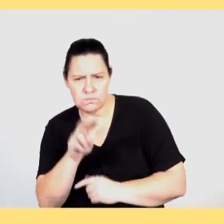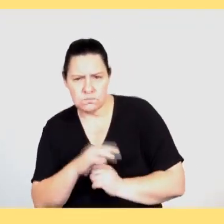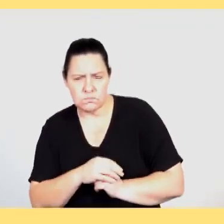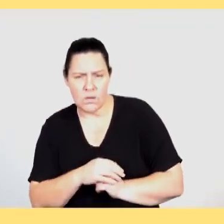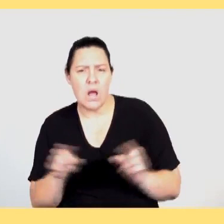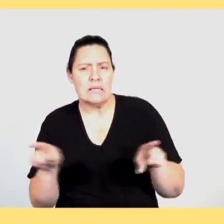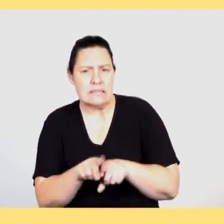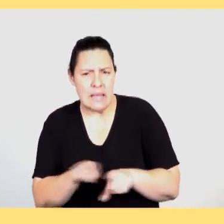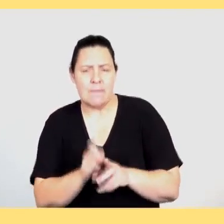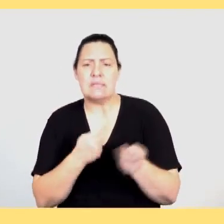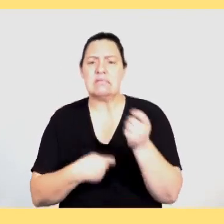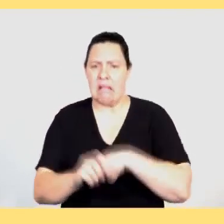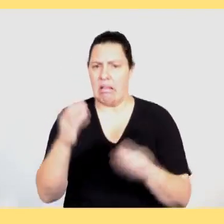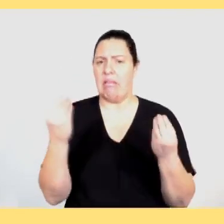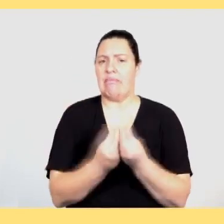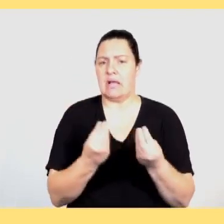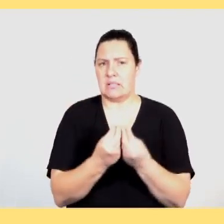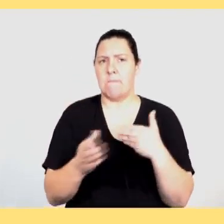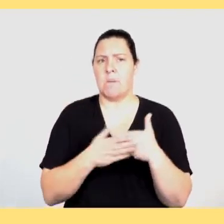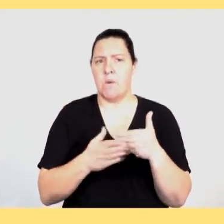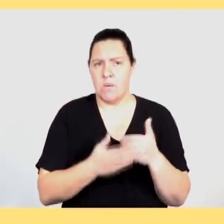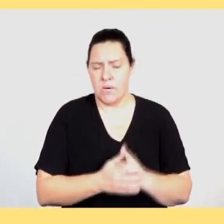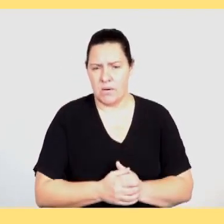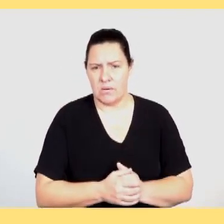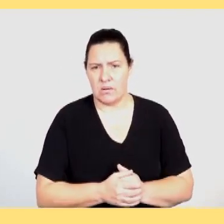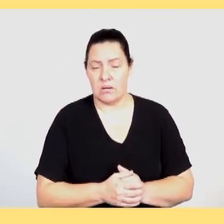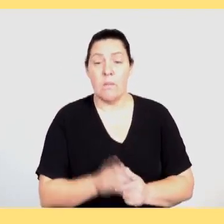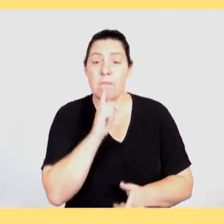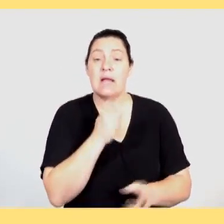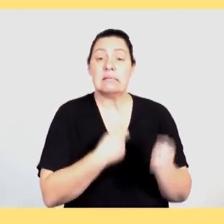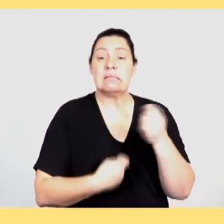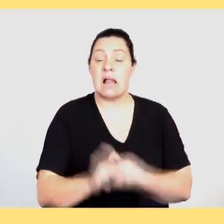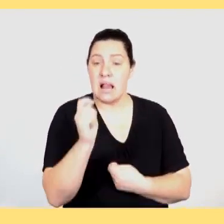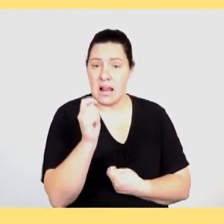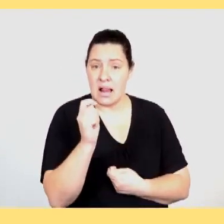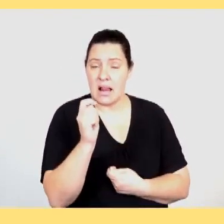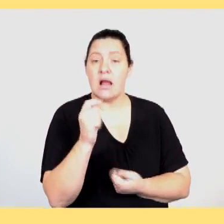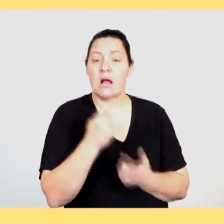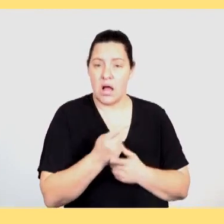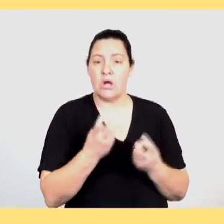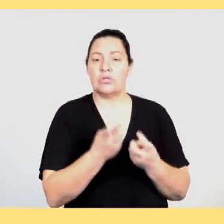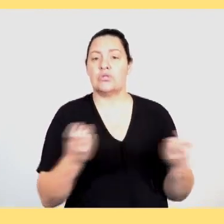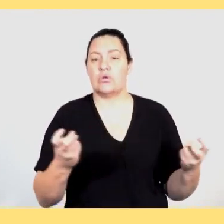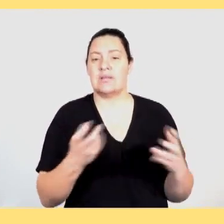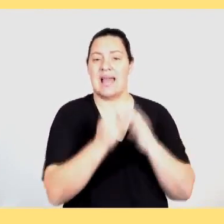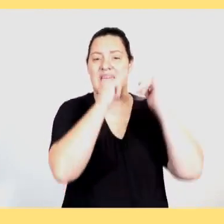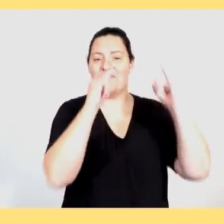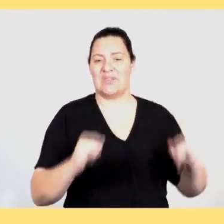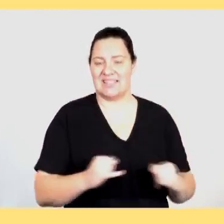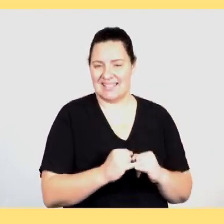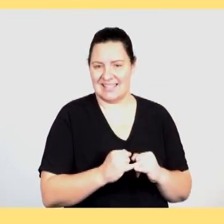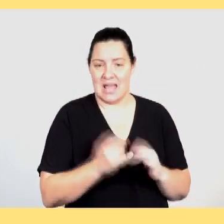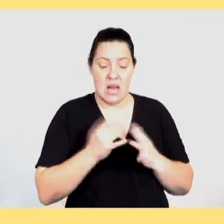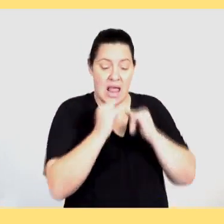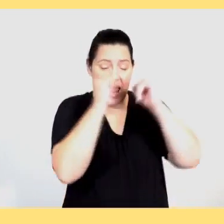will find that we have also sold some goods here. All right. So when goods are sold, the source document is an